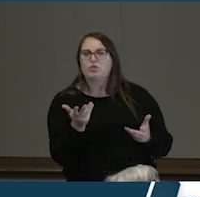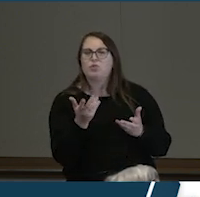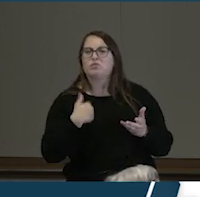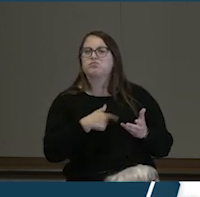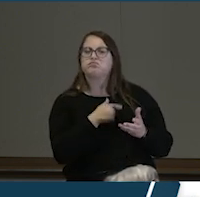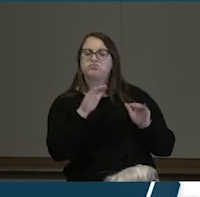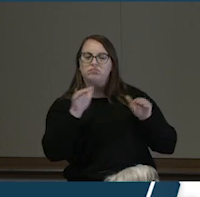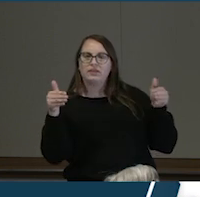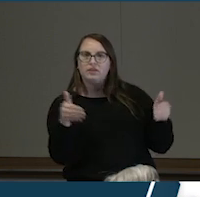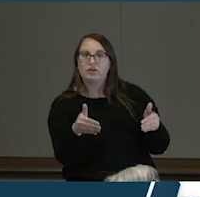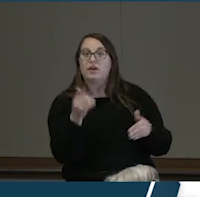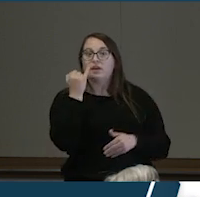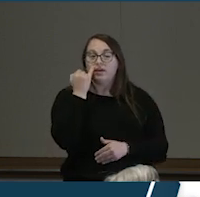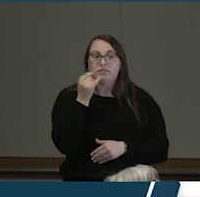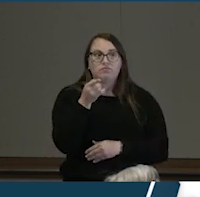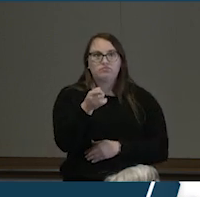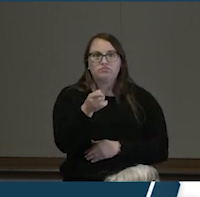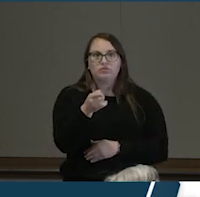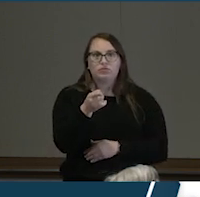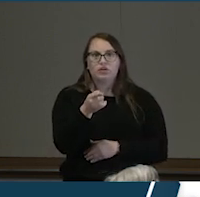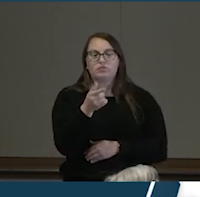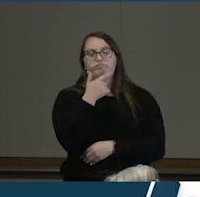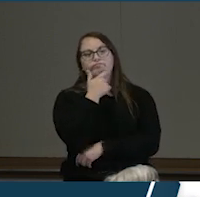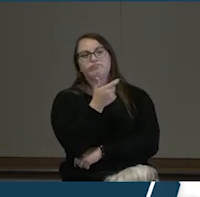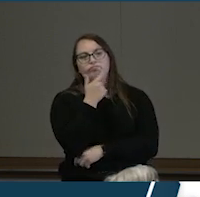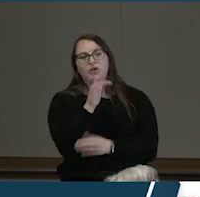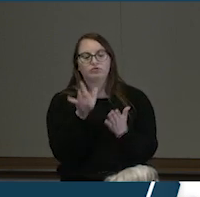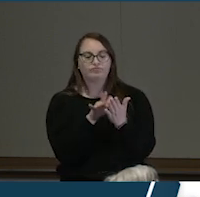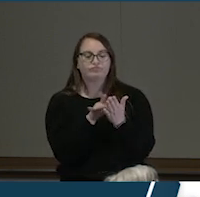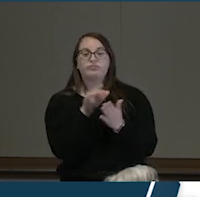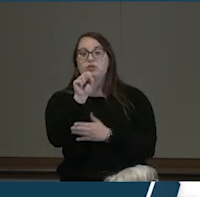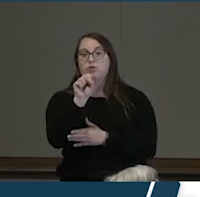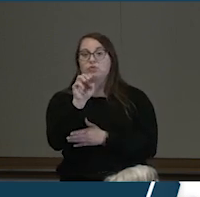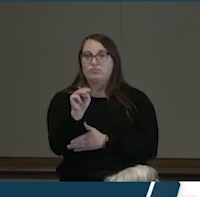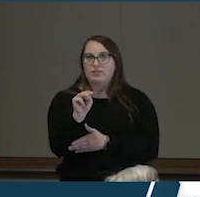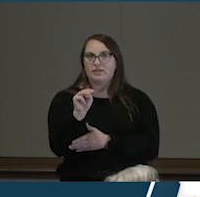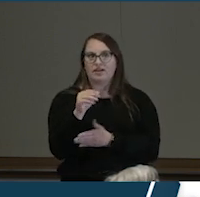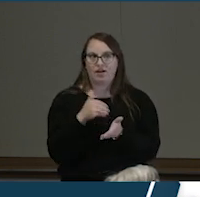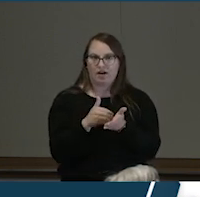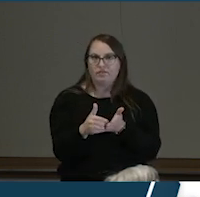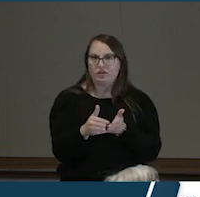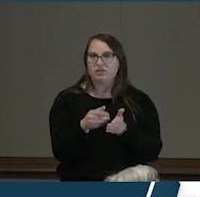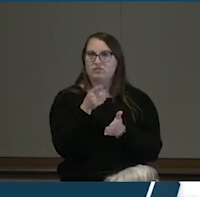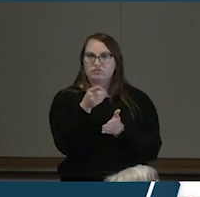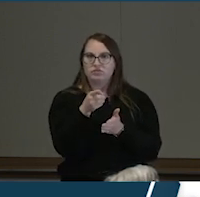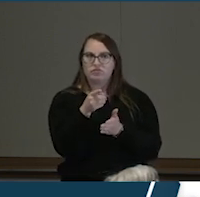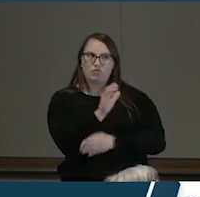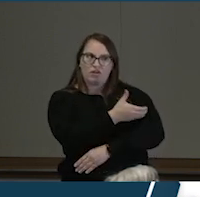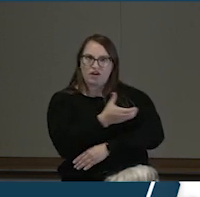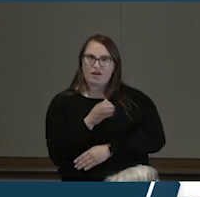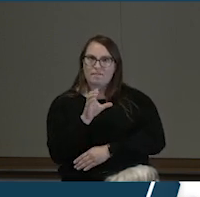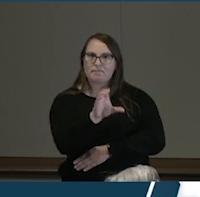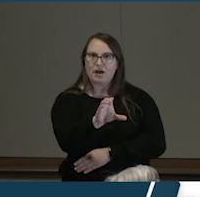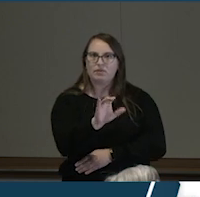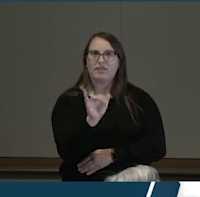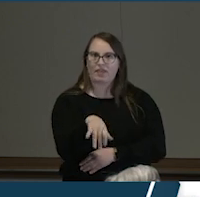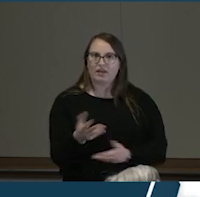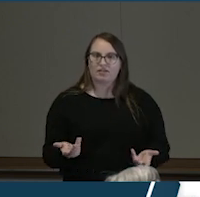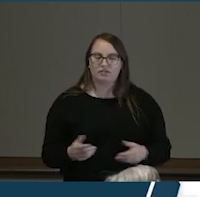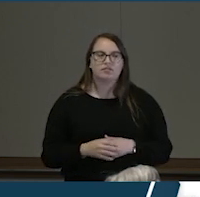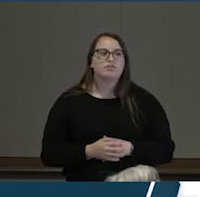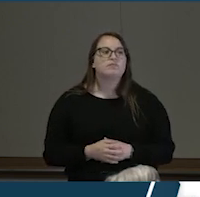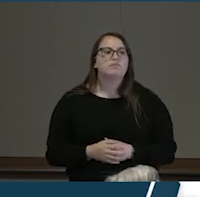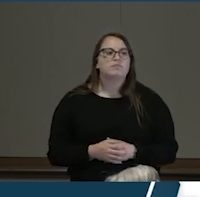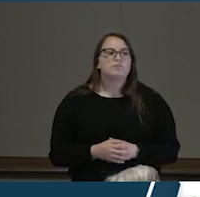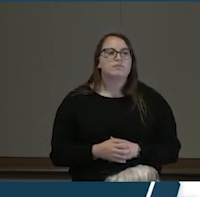you are someone who's on social media all the time, that's what you've given your power to. And so it's when you're dealing with going